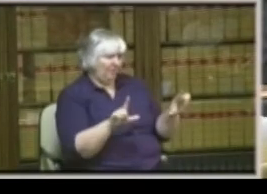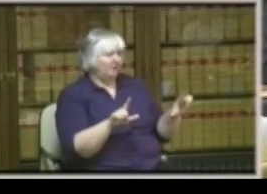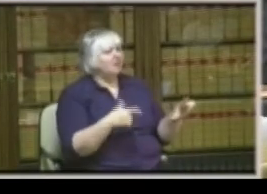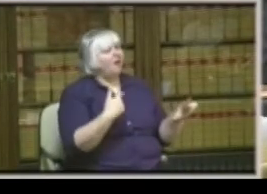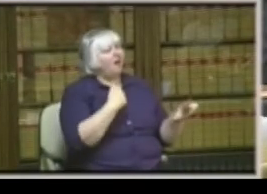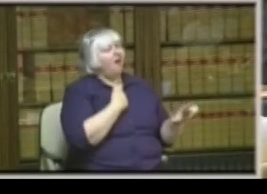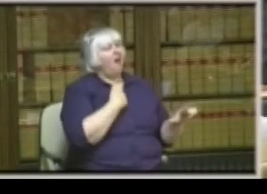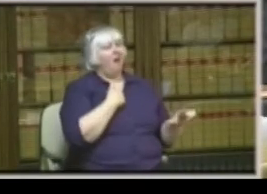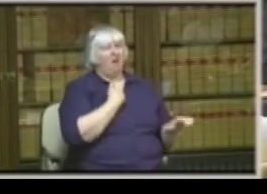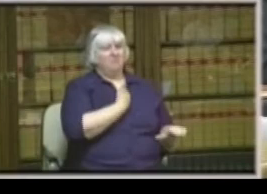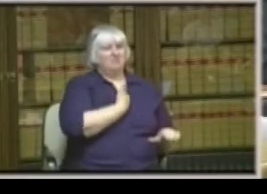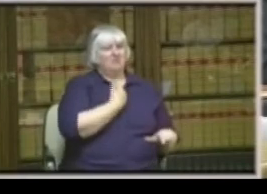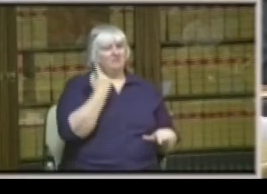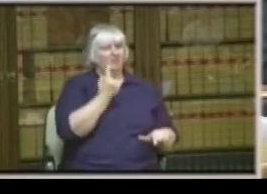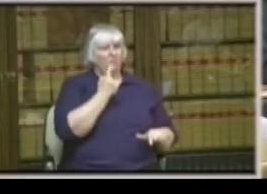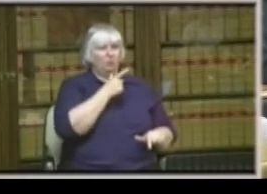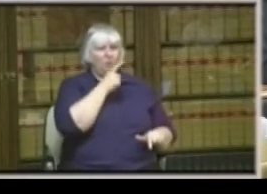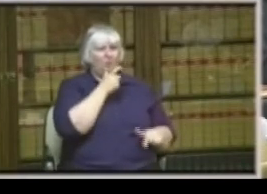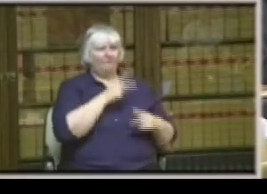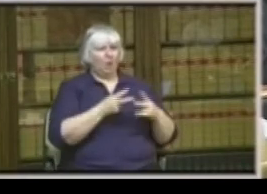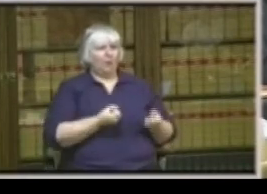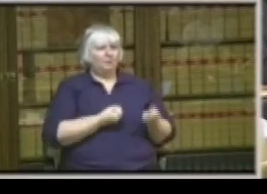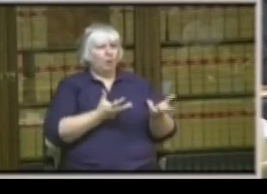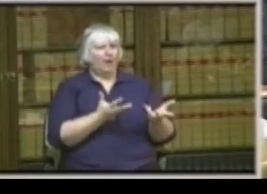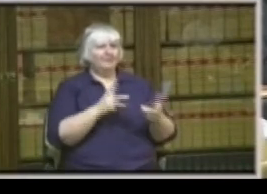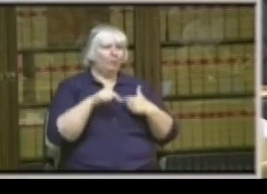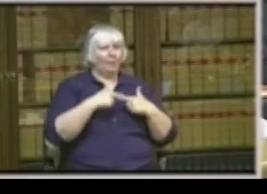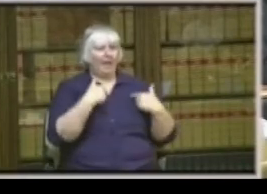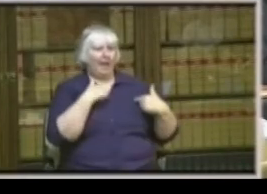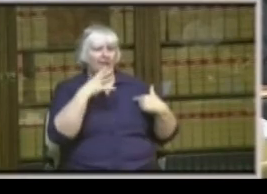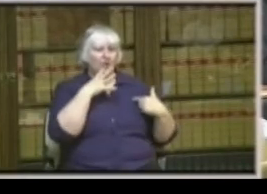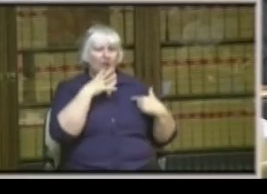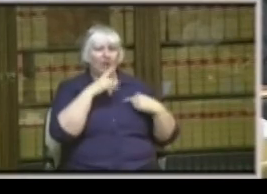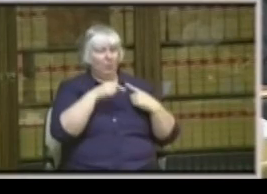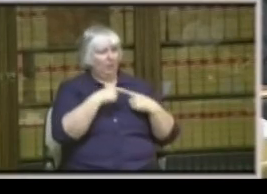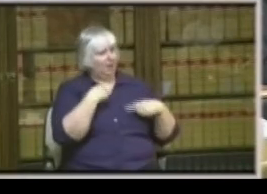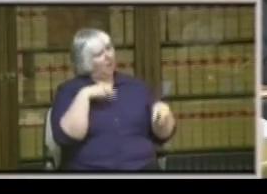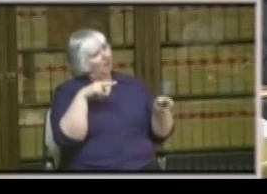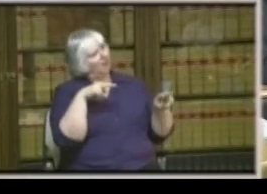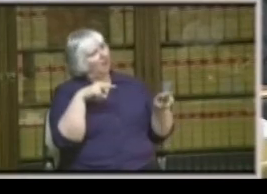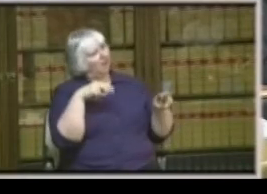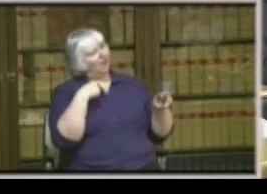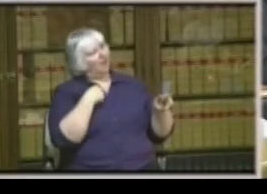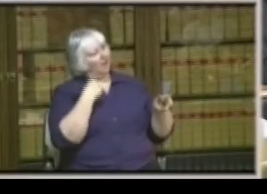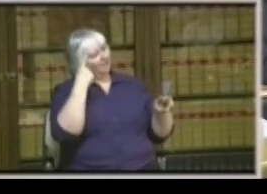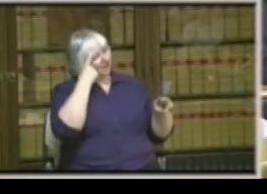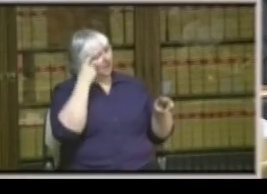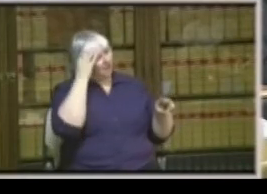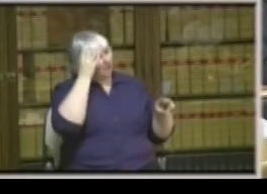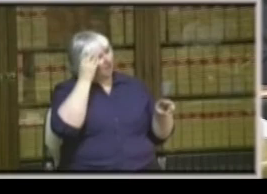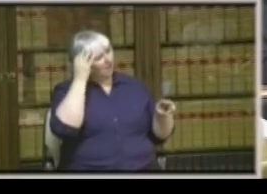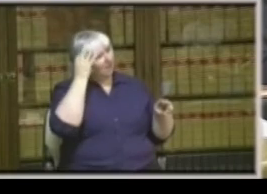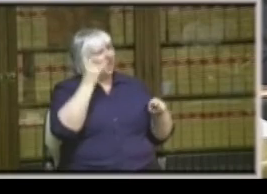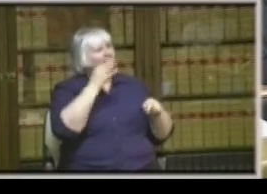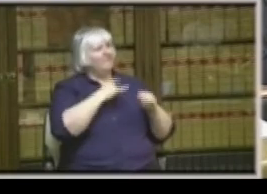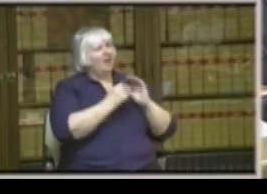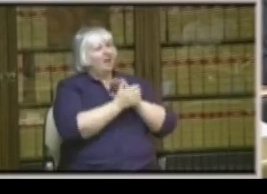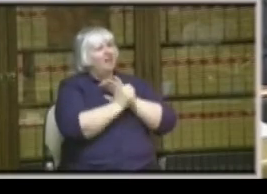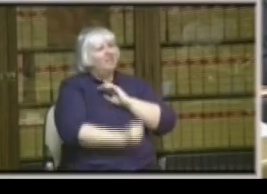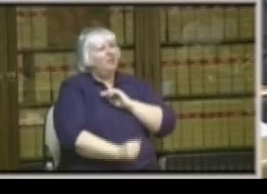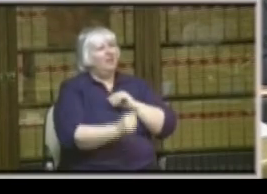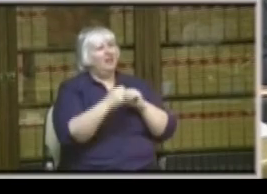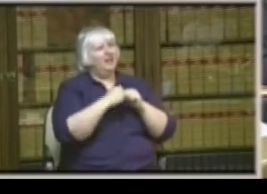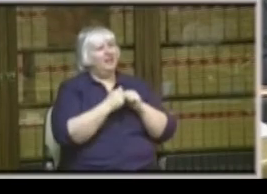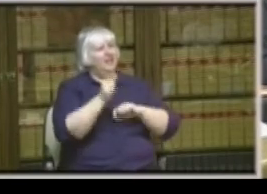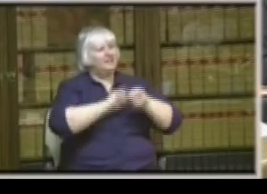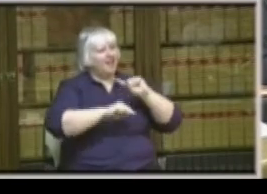I am somebody who is a very expressive person when I talk, and when I was watching you, I was thinking, if I was fluent in sign language, I think it